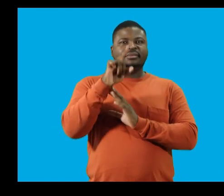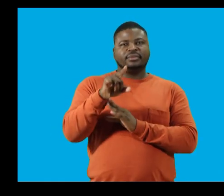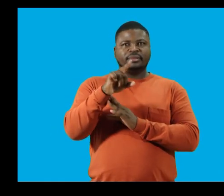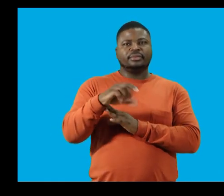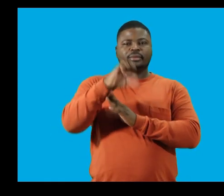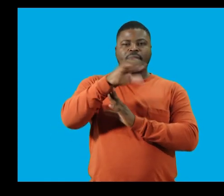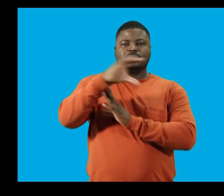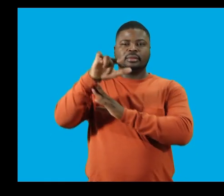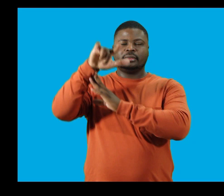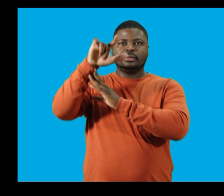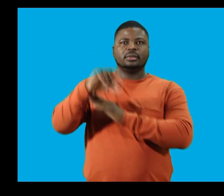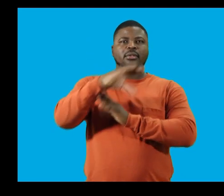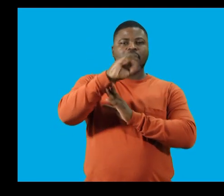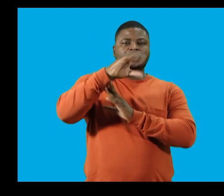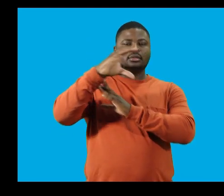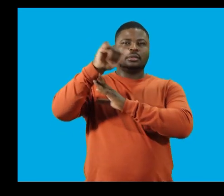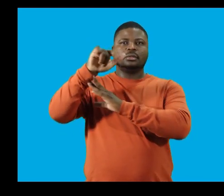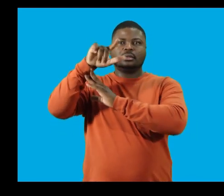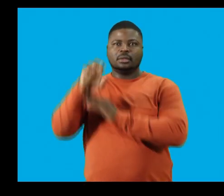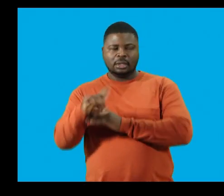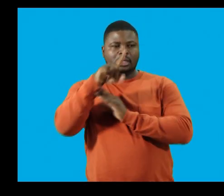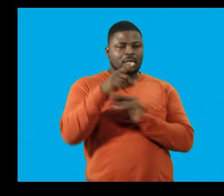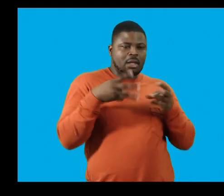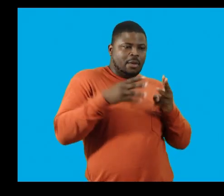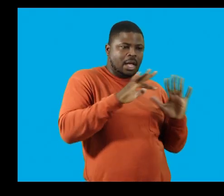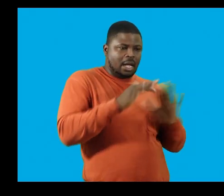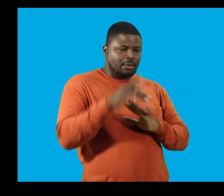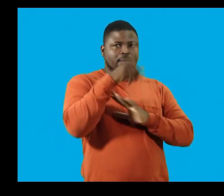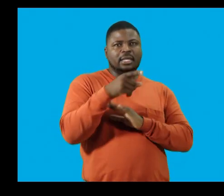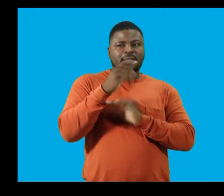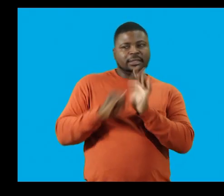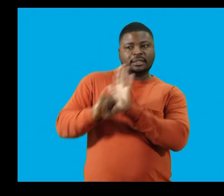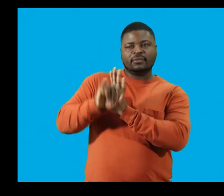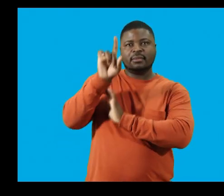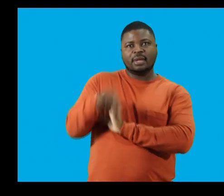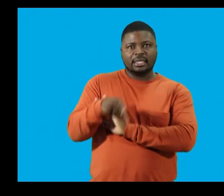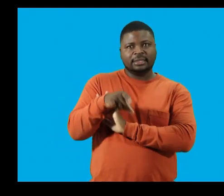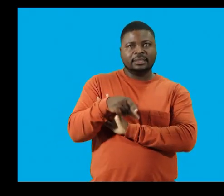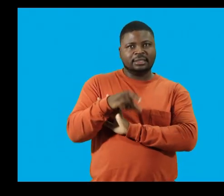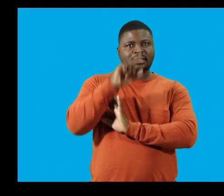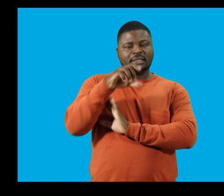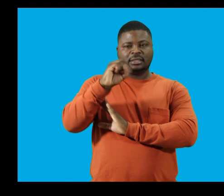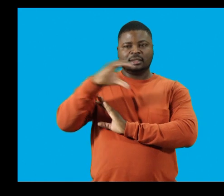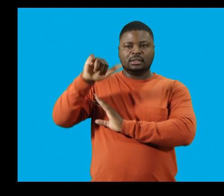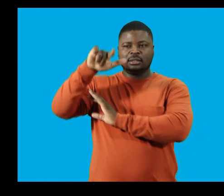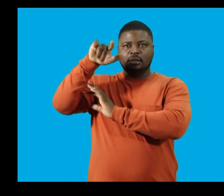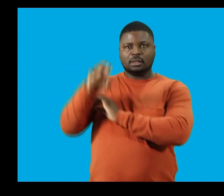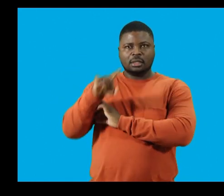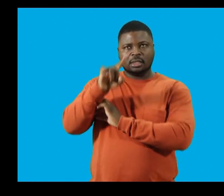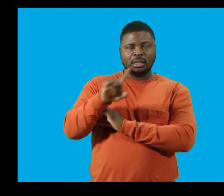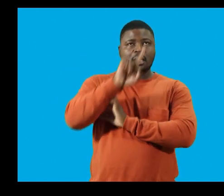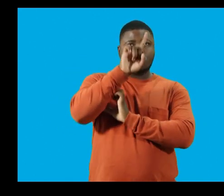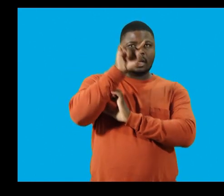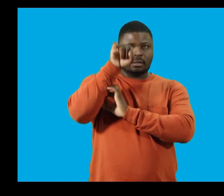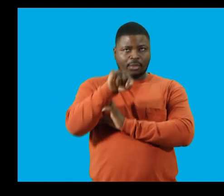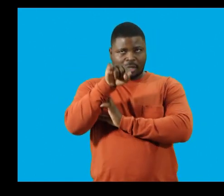Identify the type of scale used to draw the classroom floor. Now we already said that is the